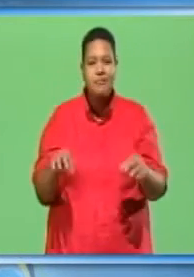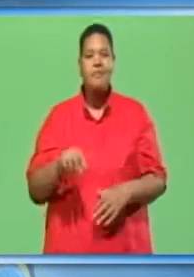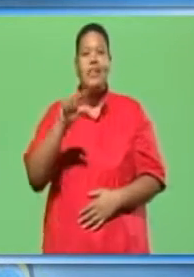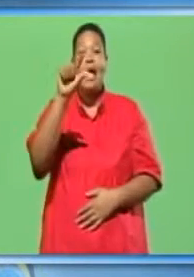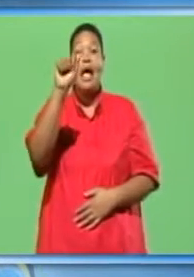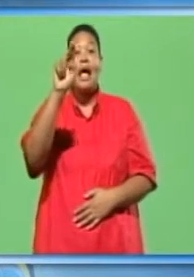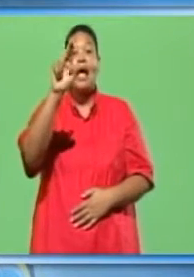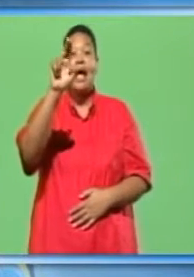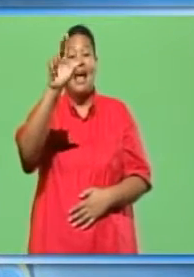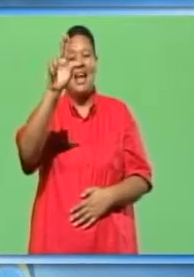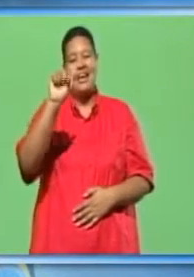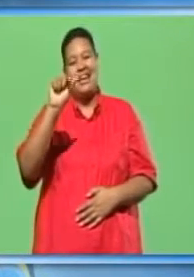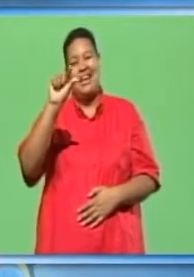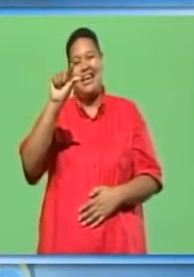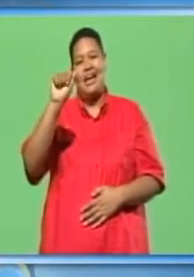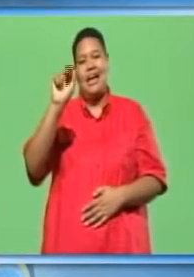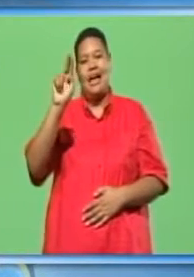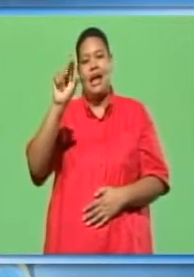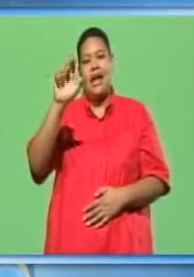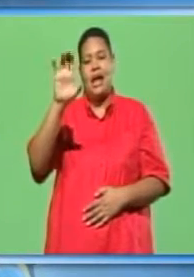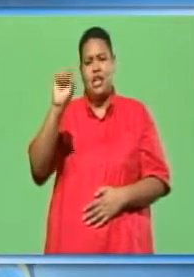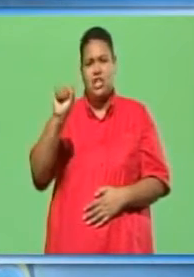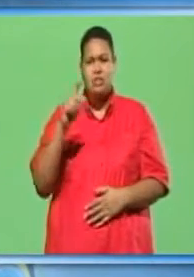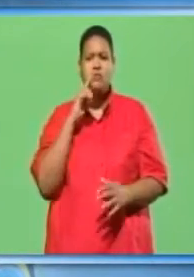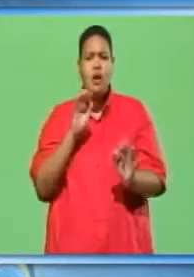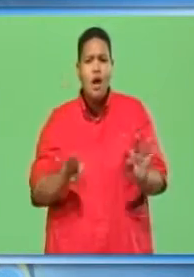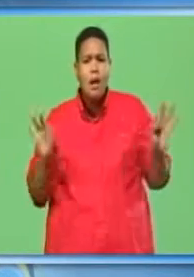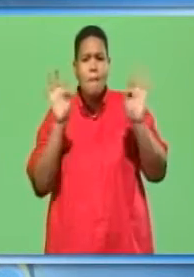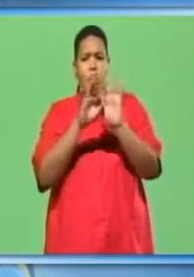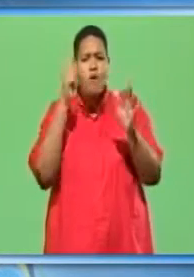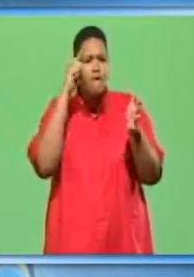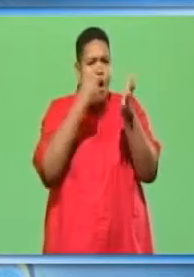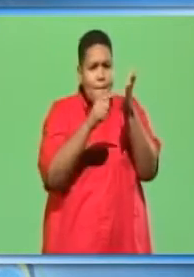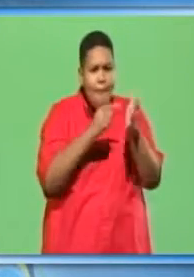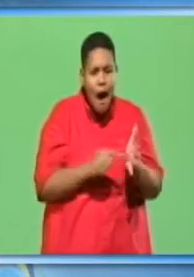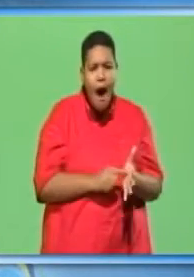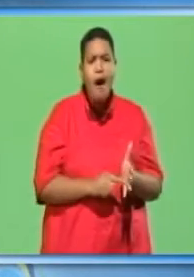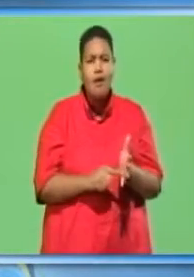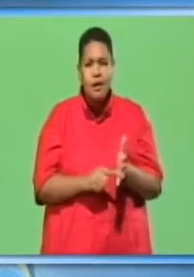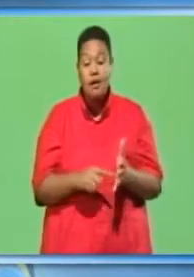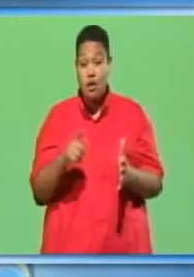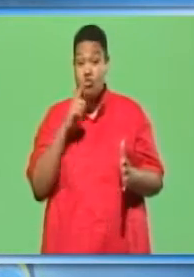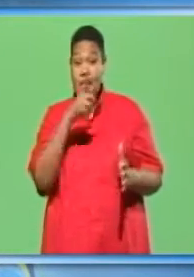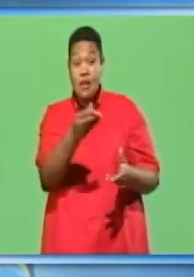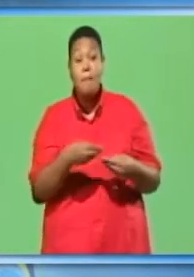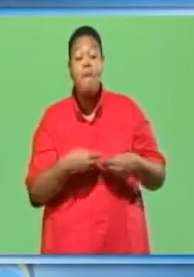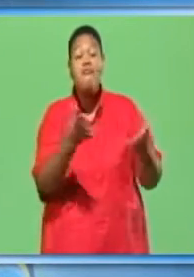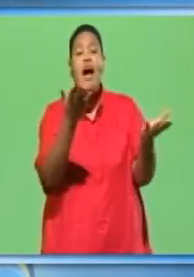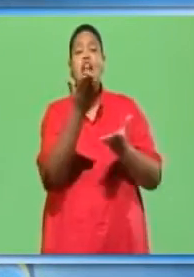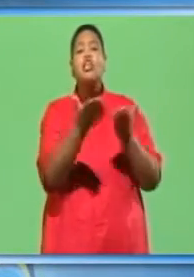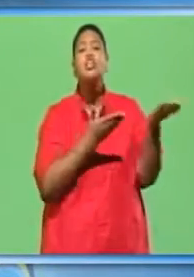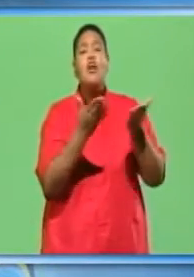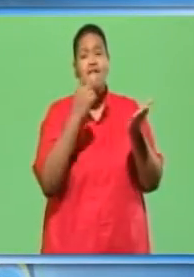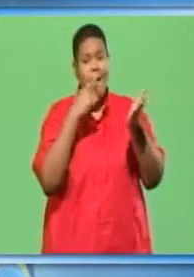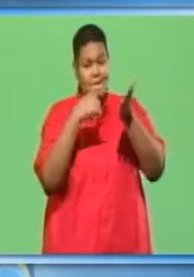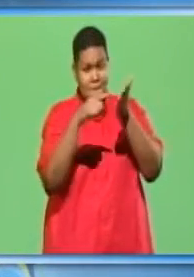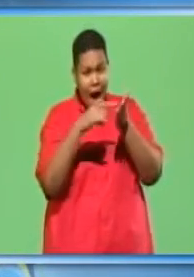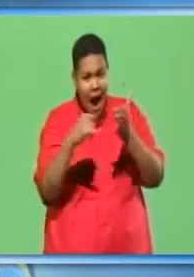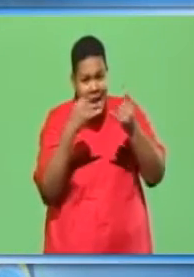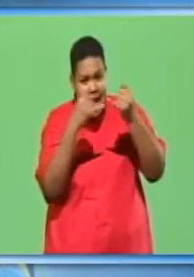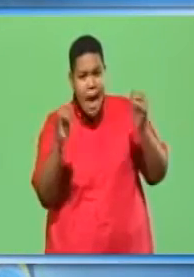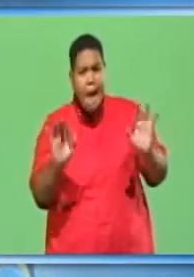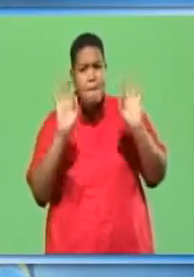Gauges. Gauges are important marking out and laying out tools. These provide the service of marking lines